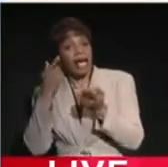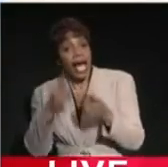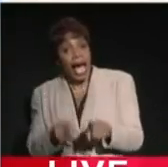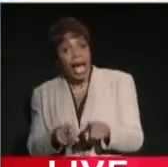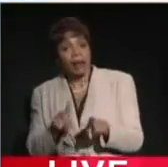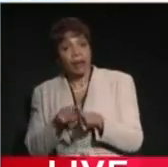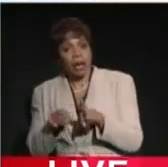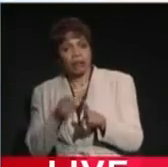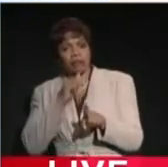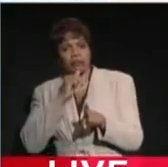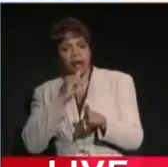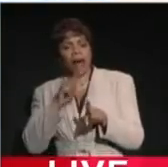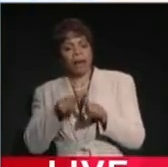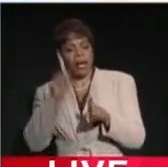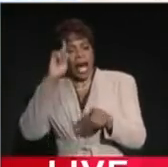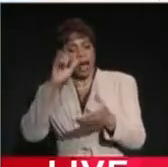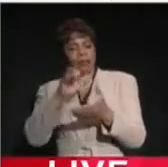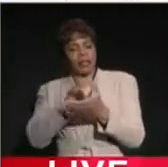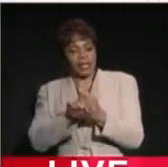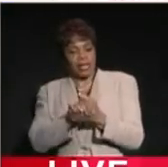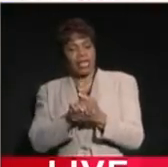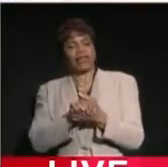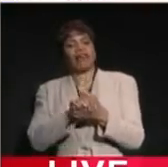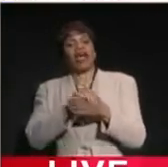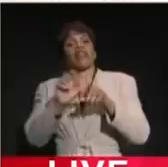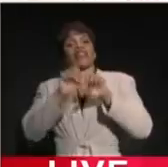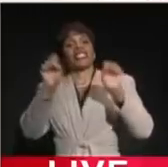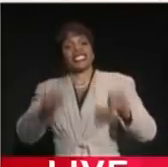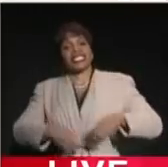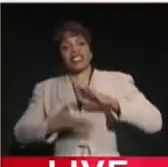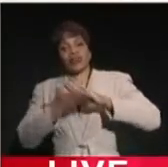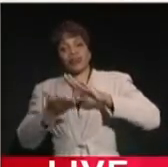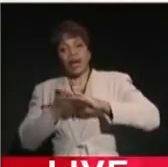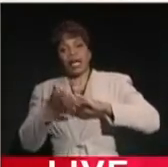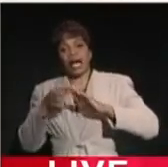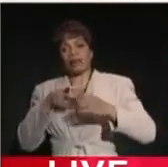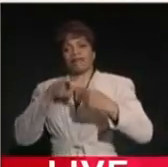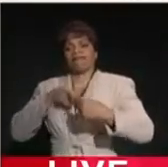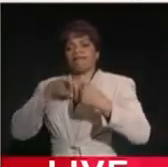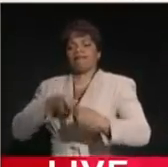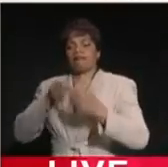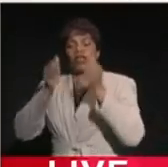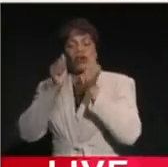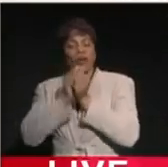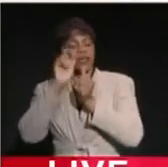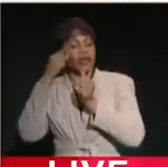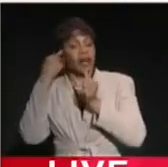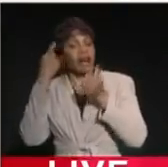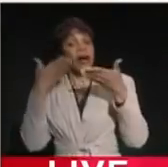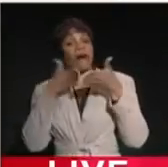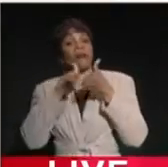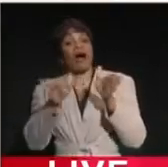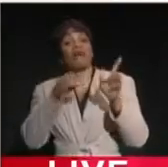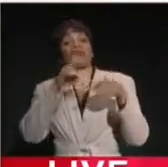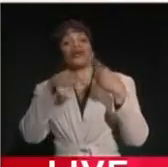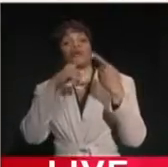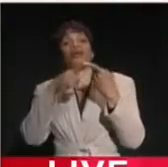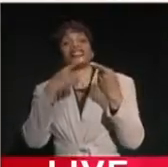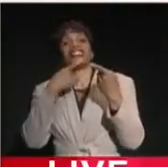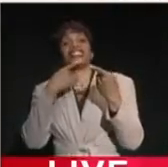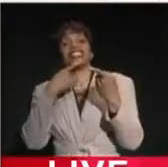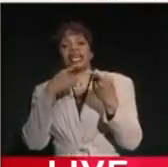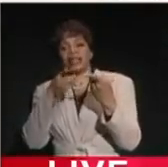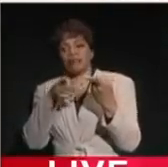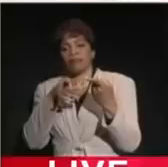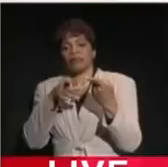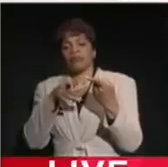and I believe that's the way the system works the best. I only started the battle with the governor publicly when he started to hurt the middle class